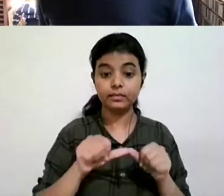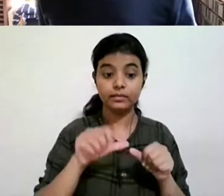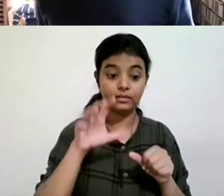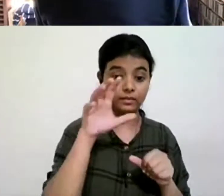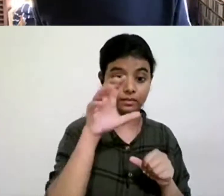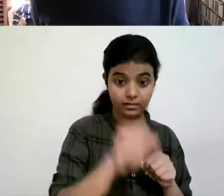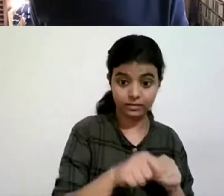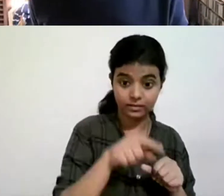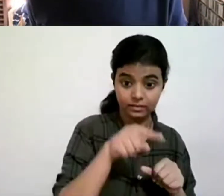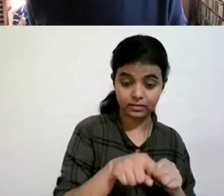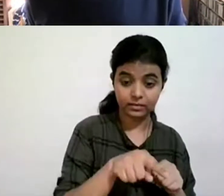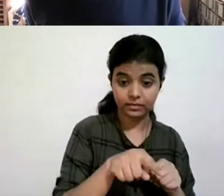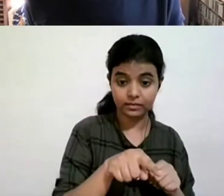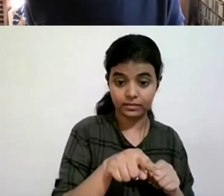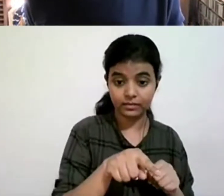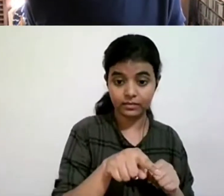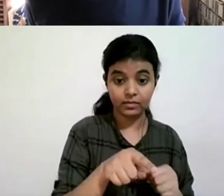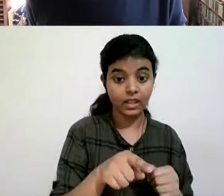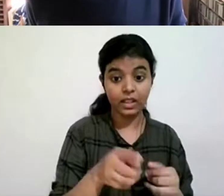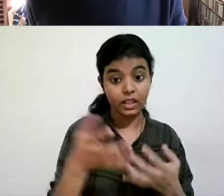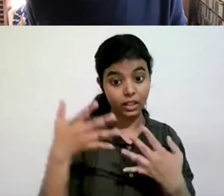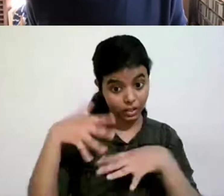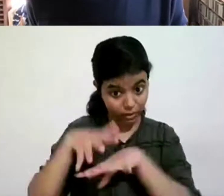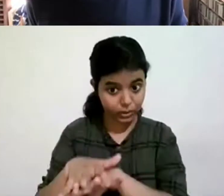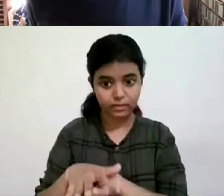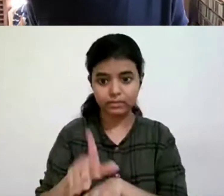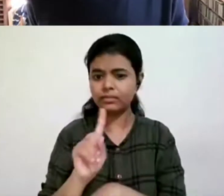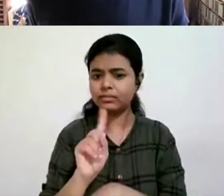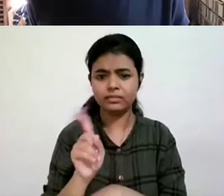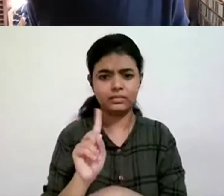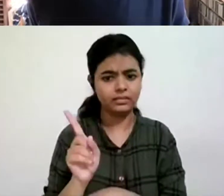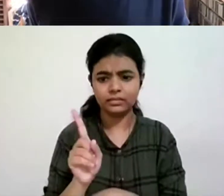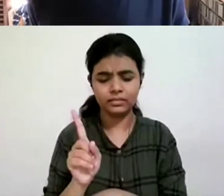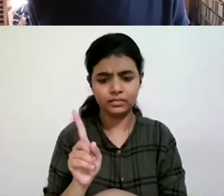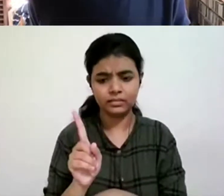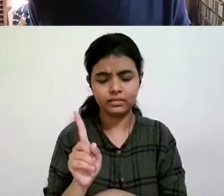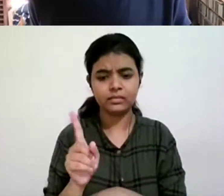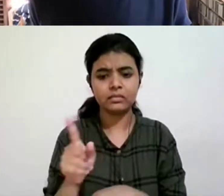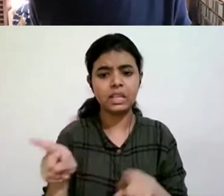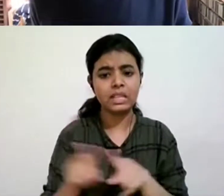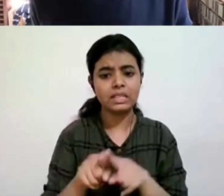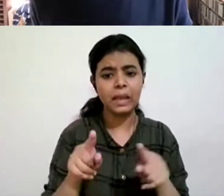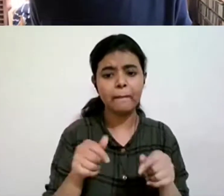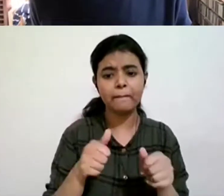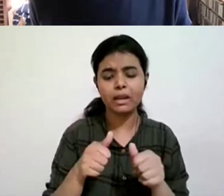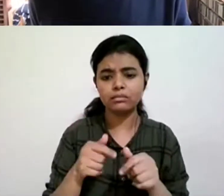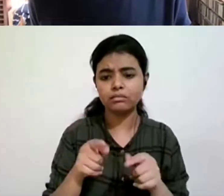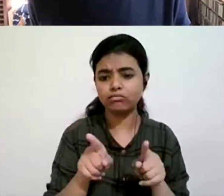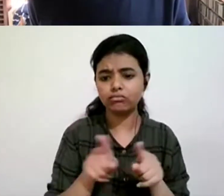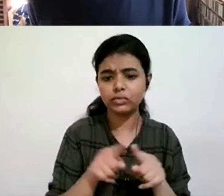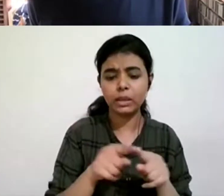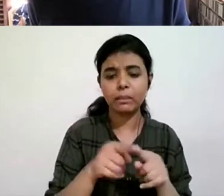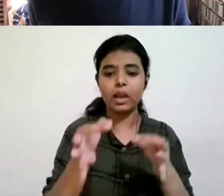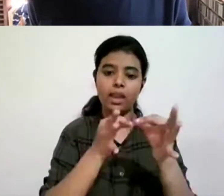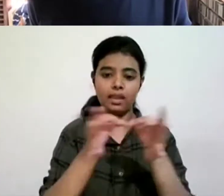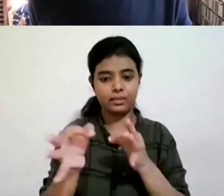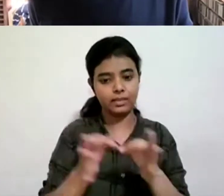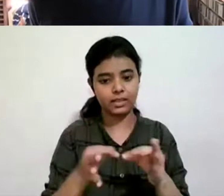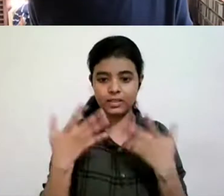accessibility is not inclusive, and then you followed that up with an explanation,